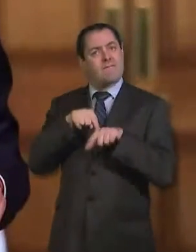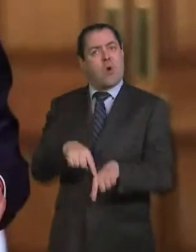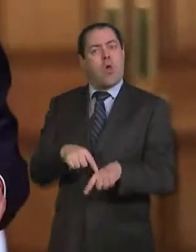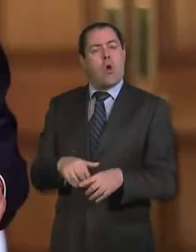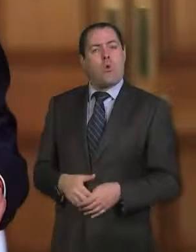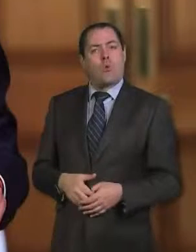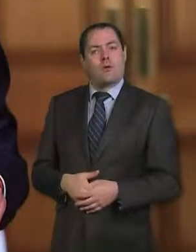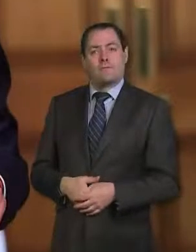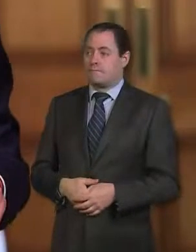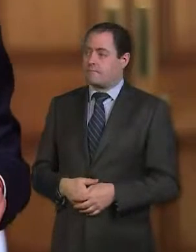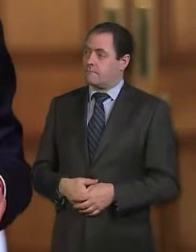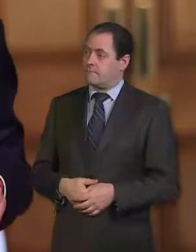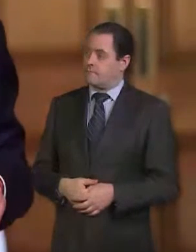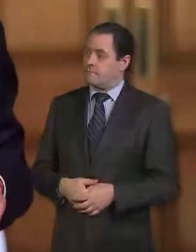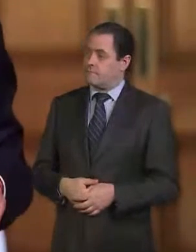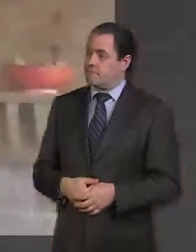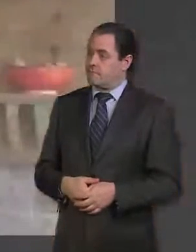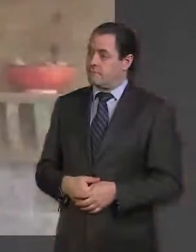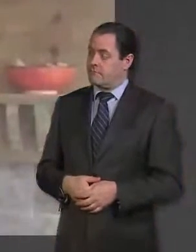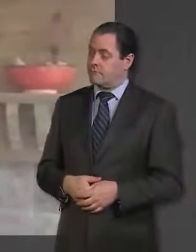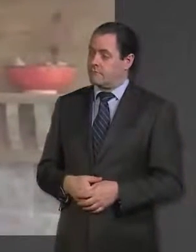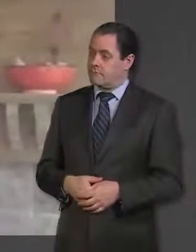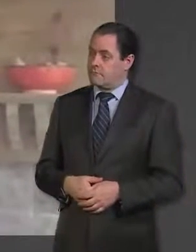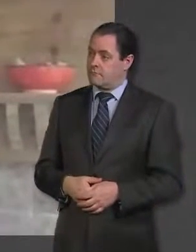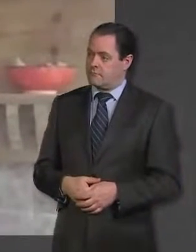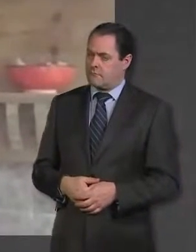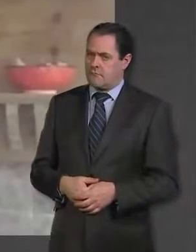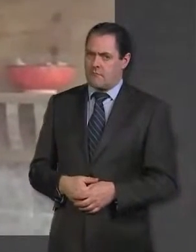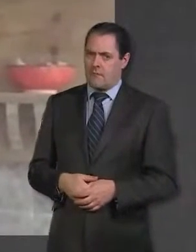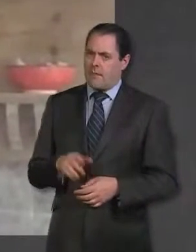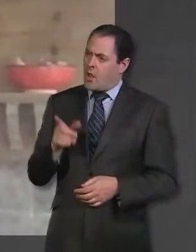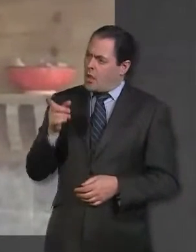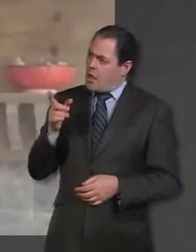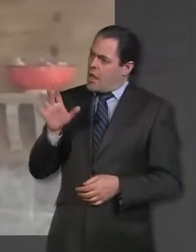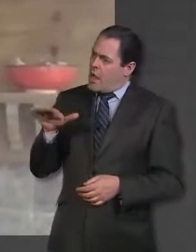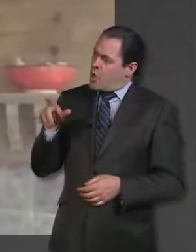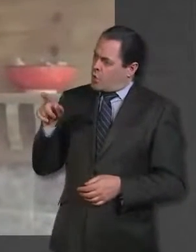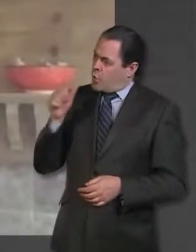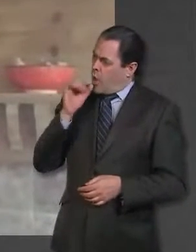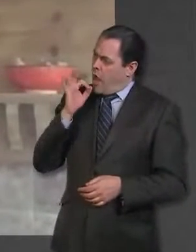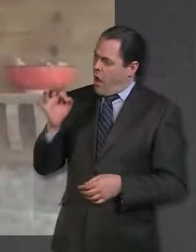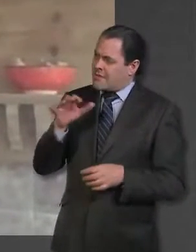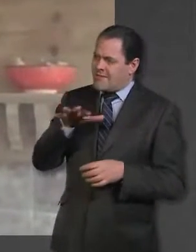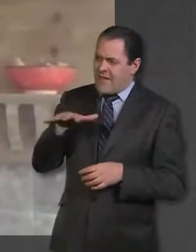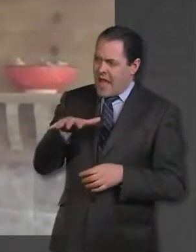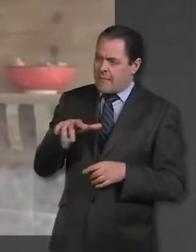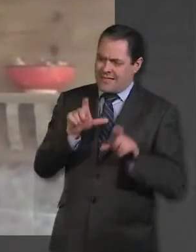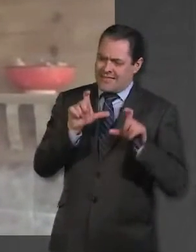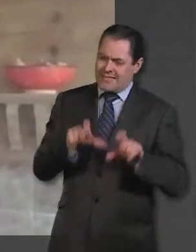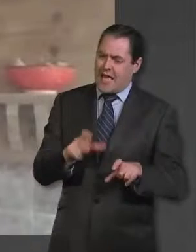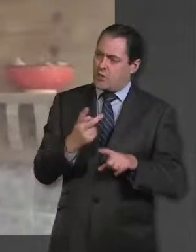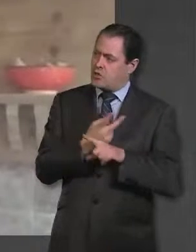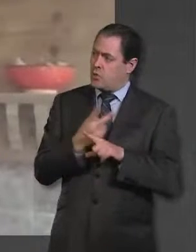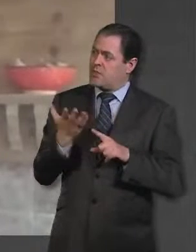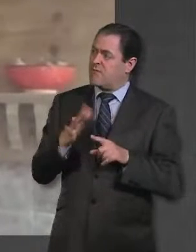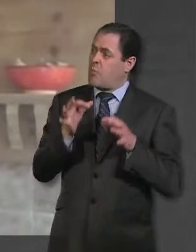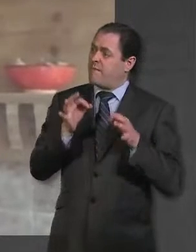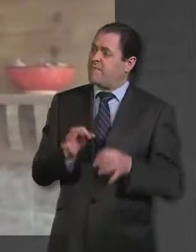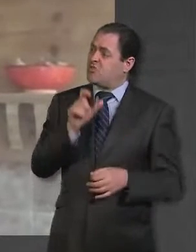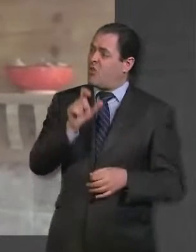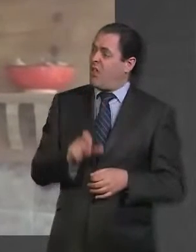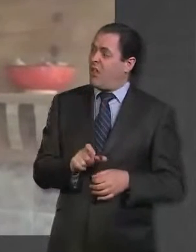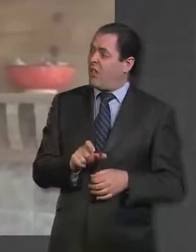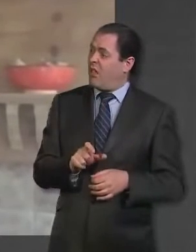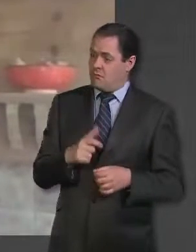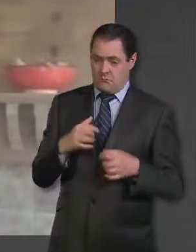Hancock, yes, you're going to be asking families to isolate for 2 weeks on the say-so of an official, even if they don't have symptoms. Can